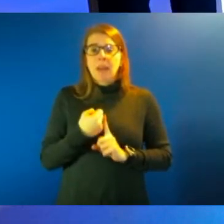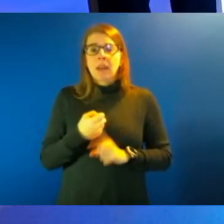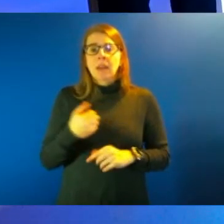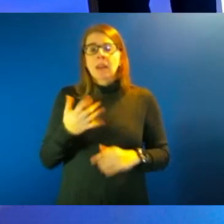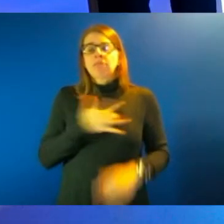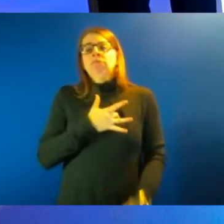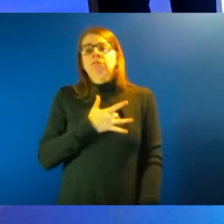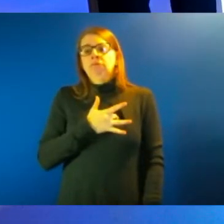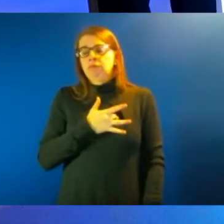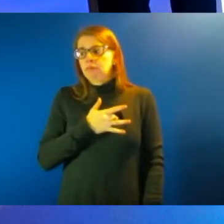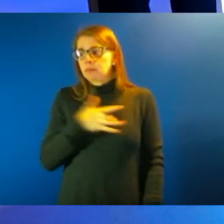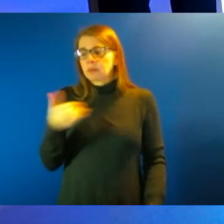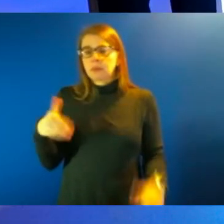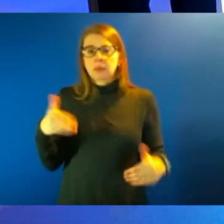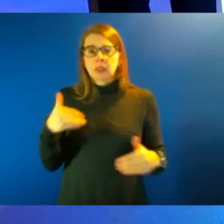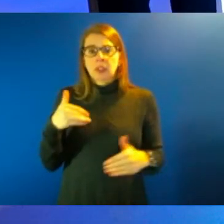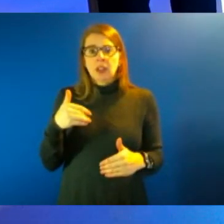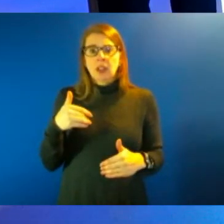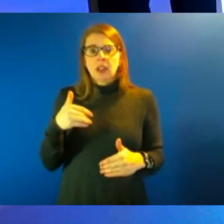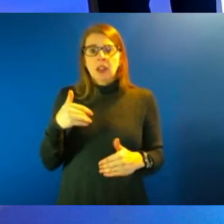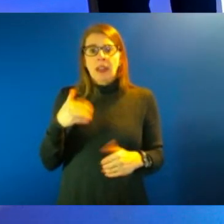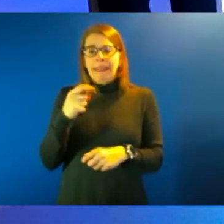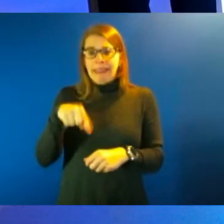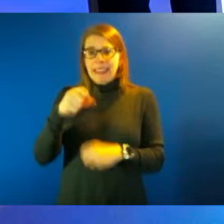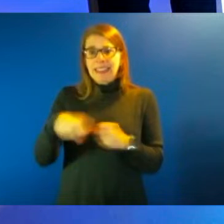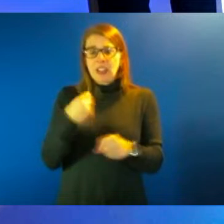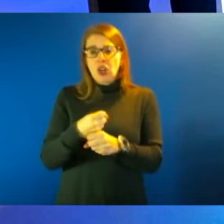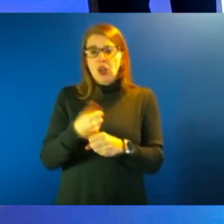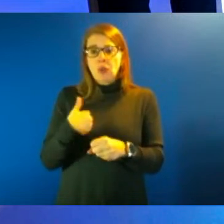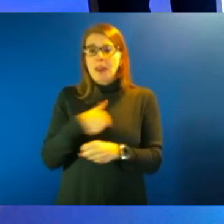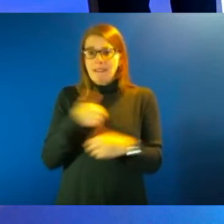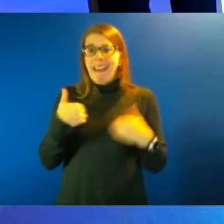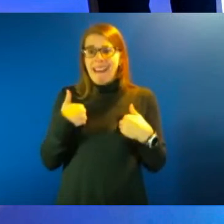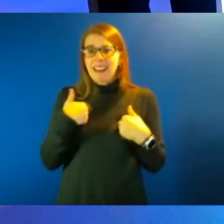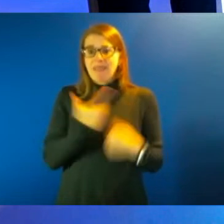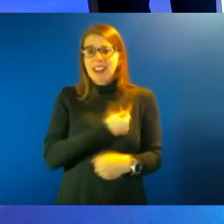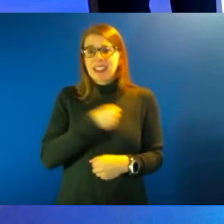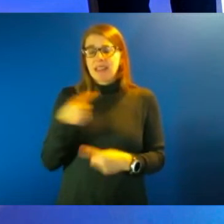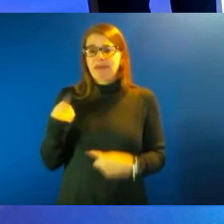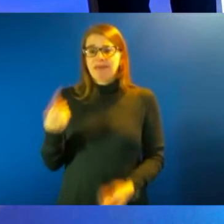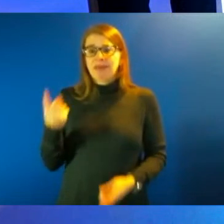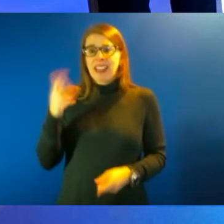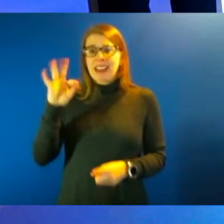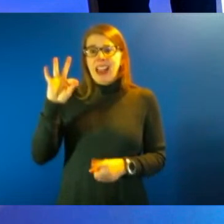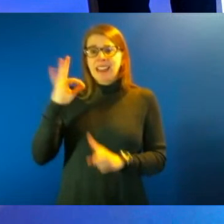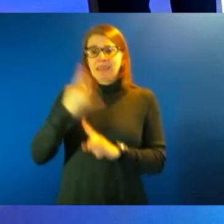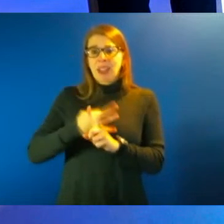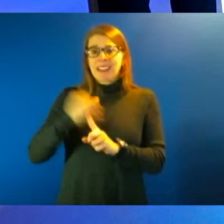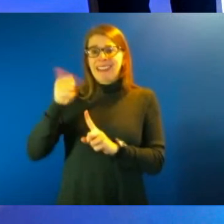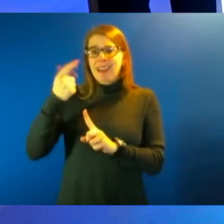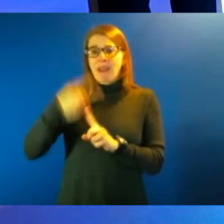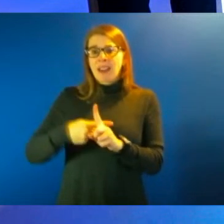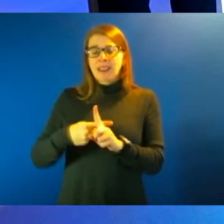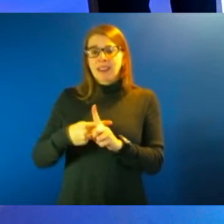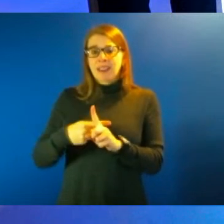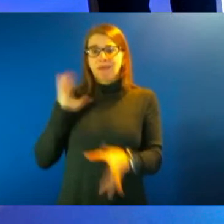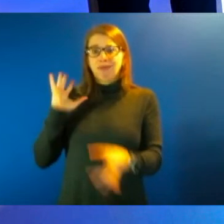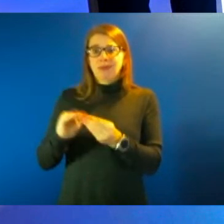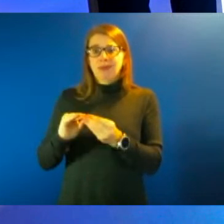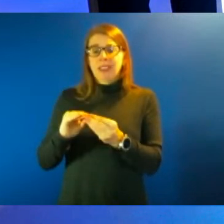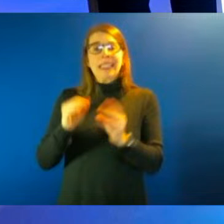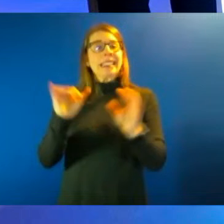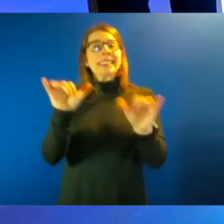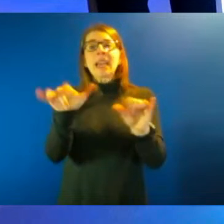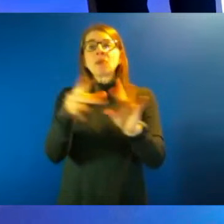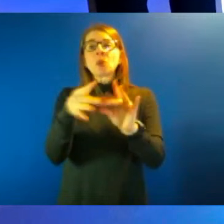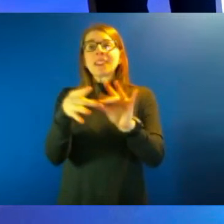had this vaccine for 9-10 months, that the same thing you just said is something that you said this time last year. Oh, I did. Where we were